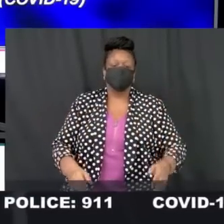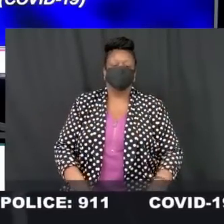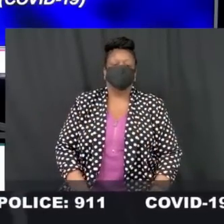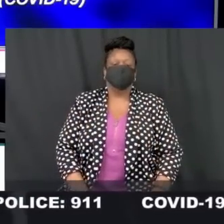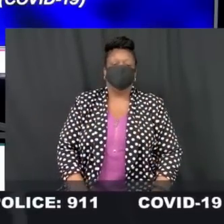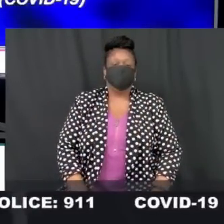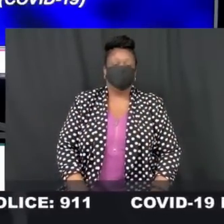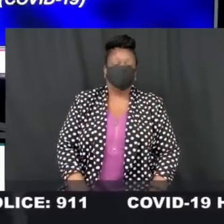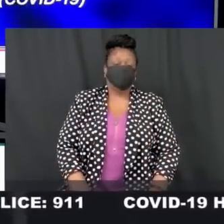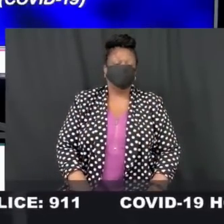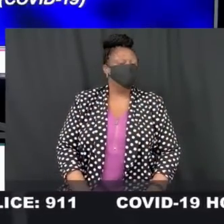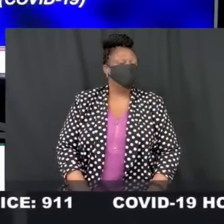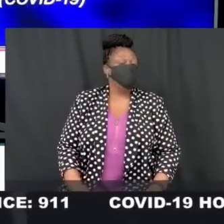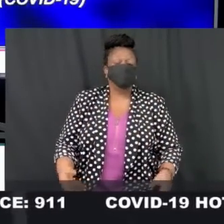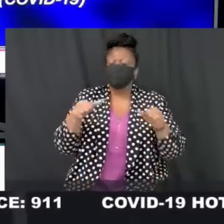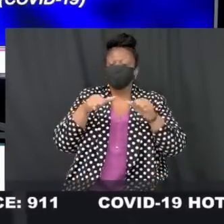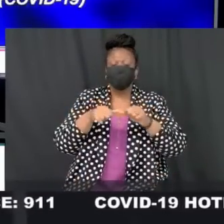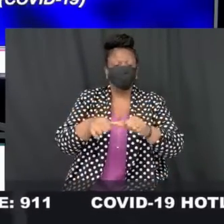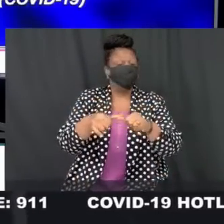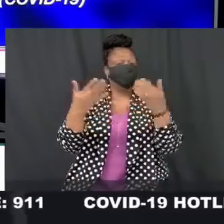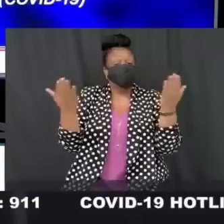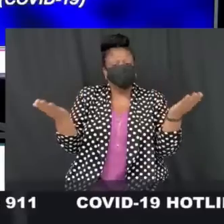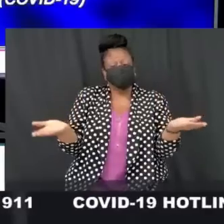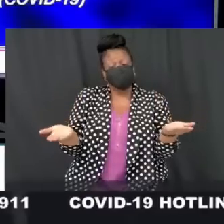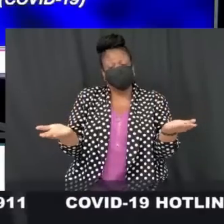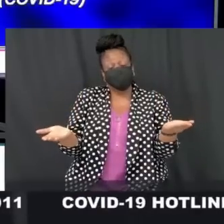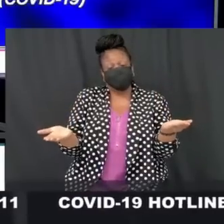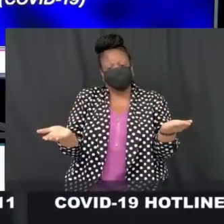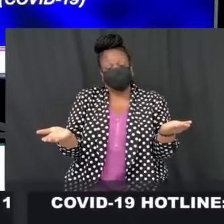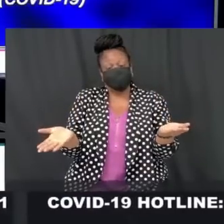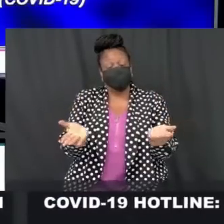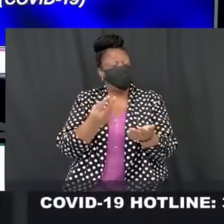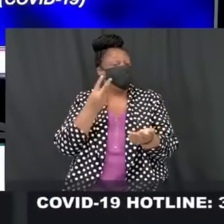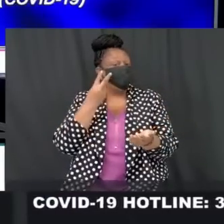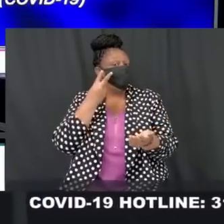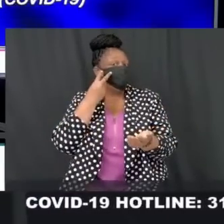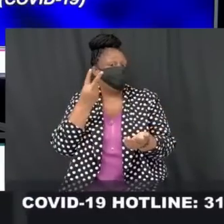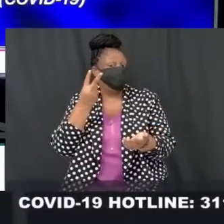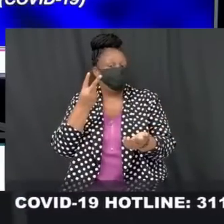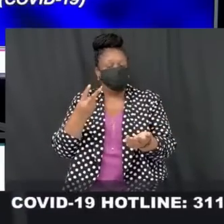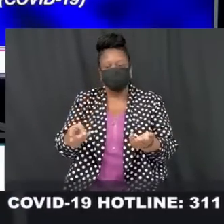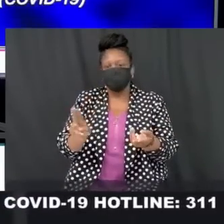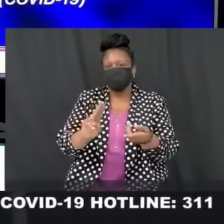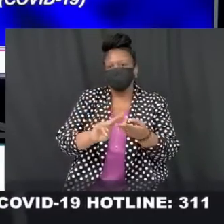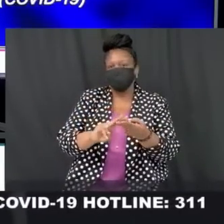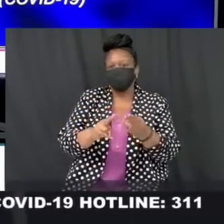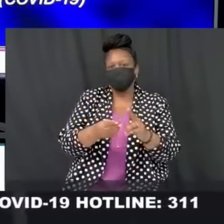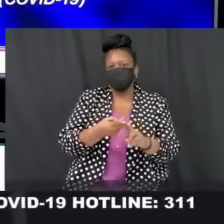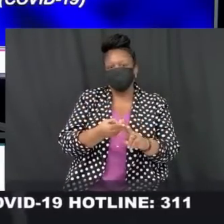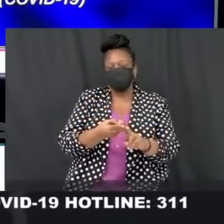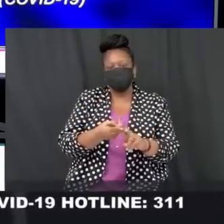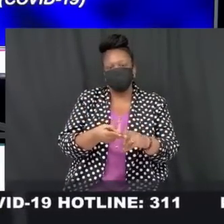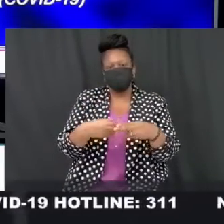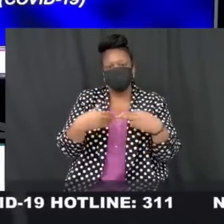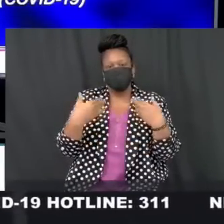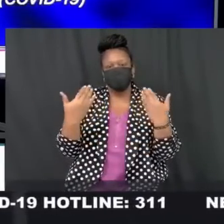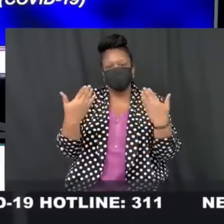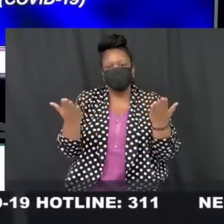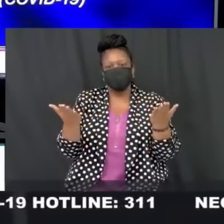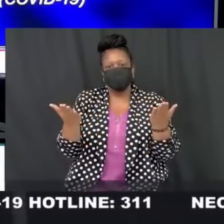The pandemic is still with us. And as we have seen in recent